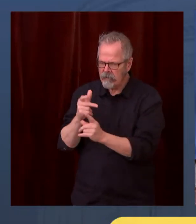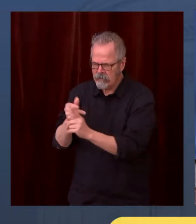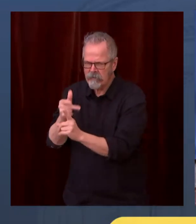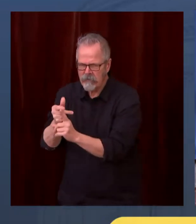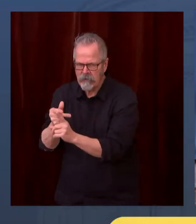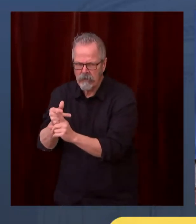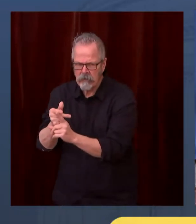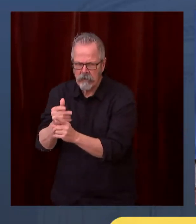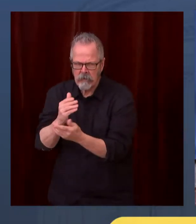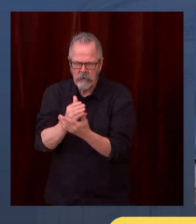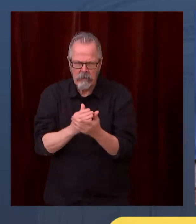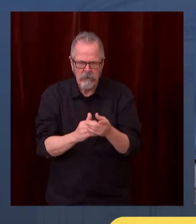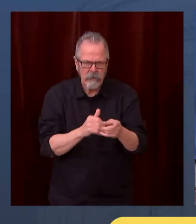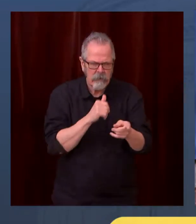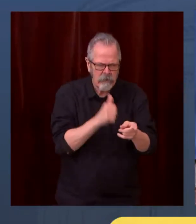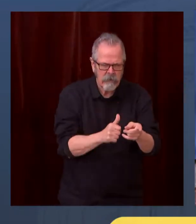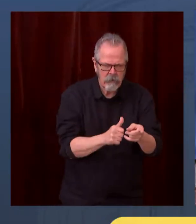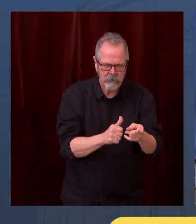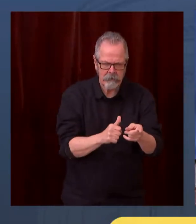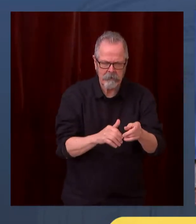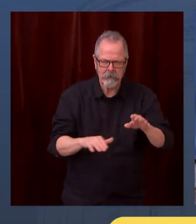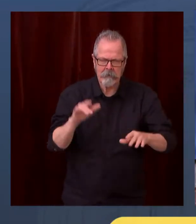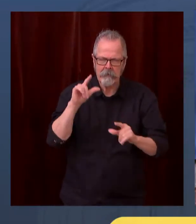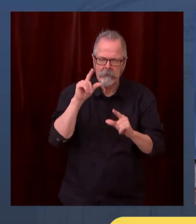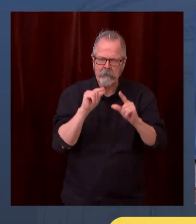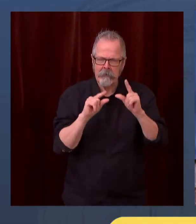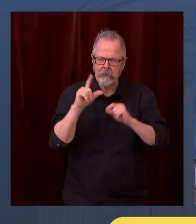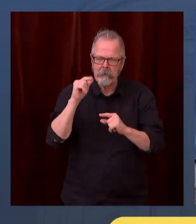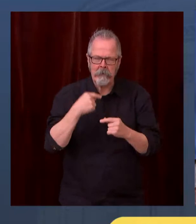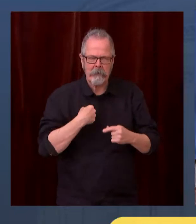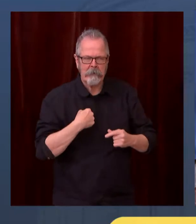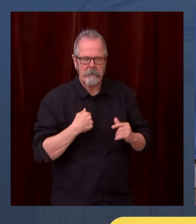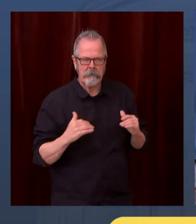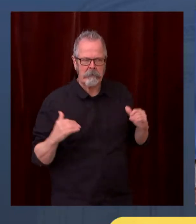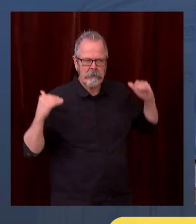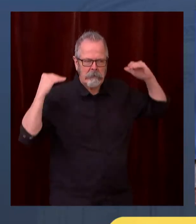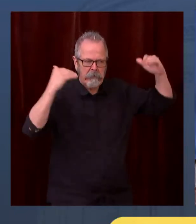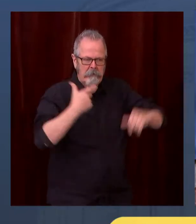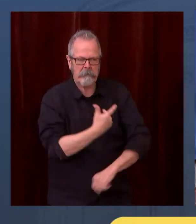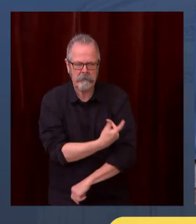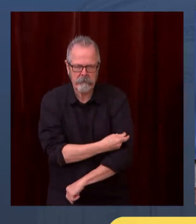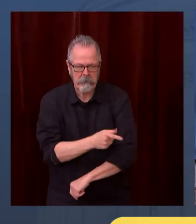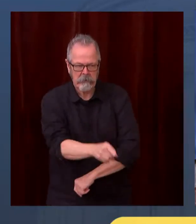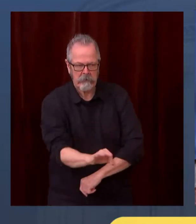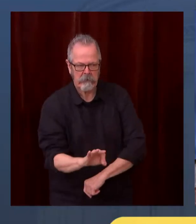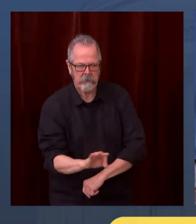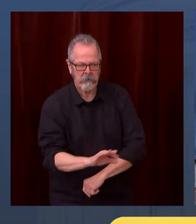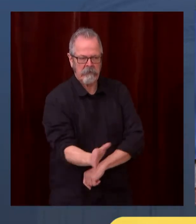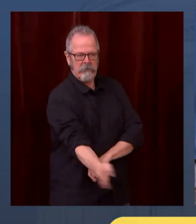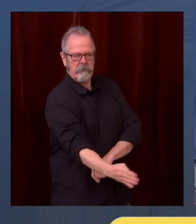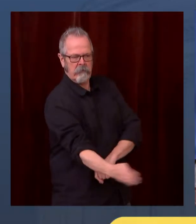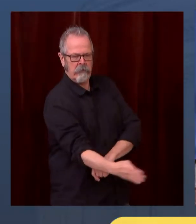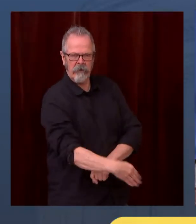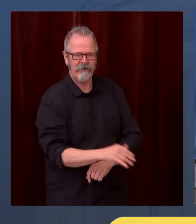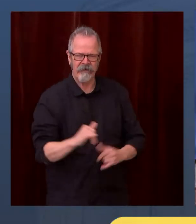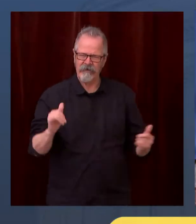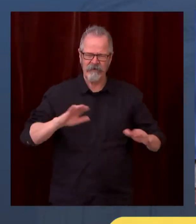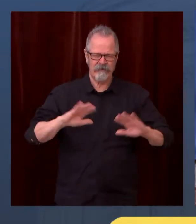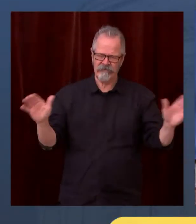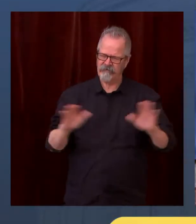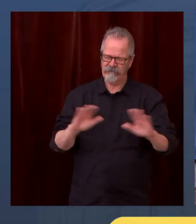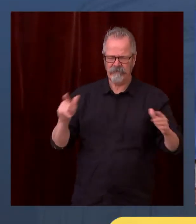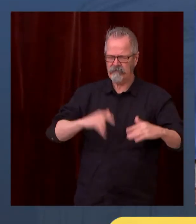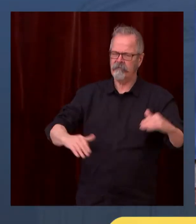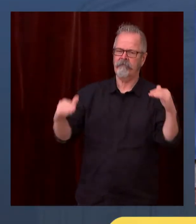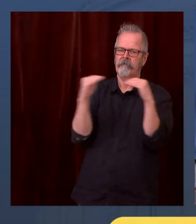to bring as much equity as possible to this system. We've done several things, including putting some of our